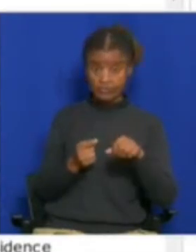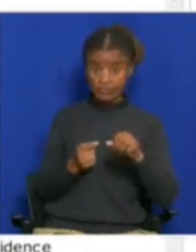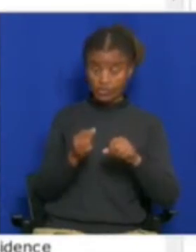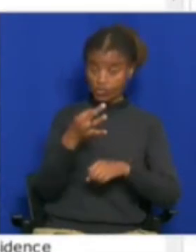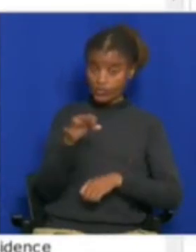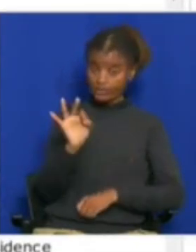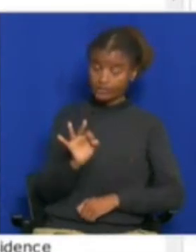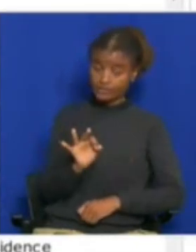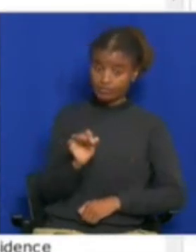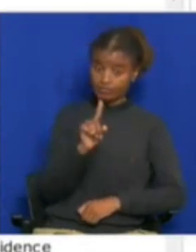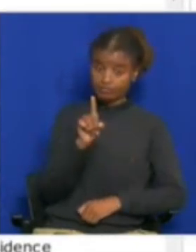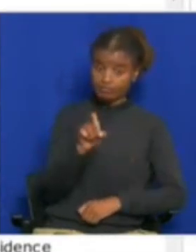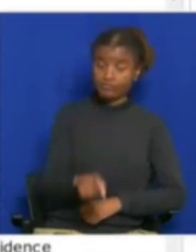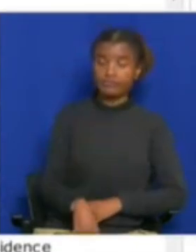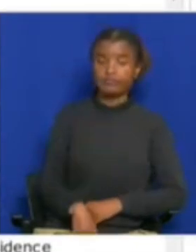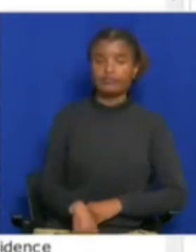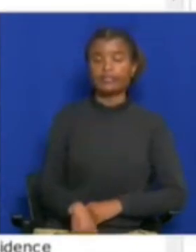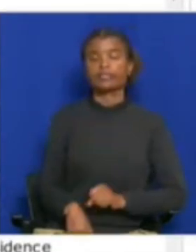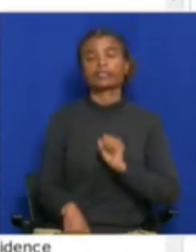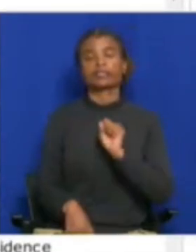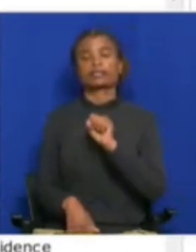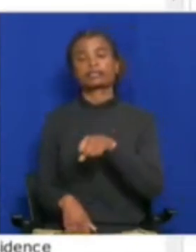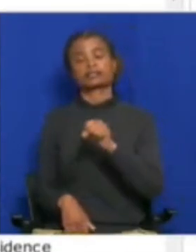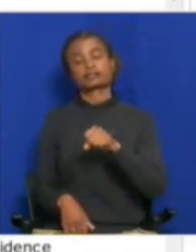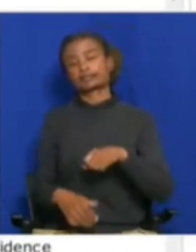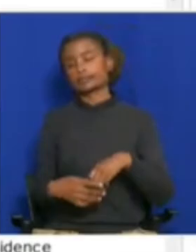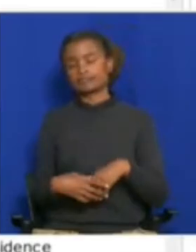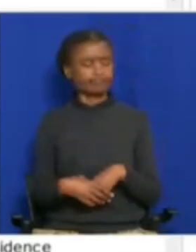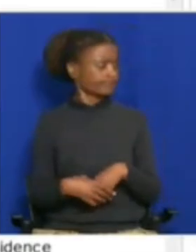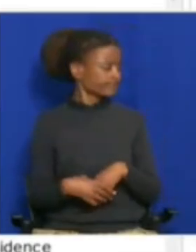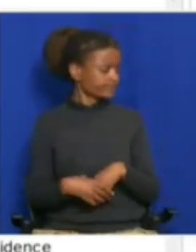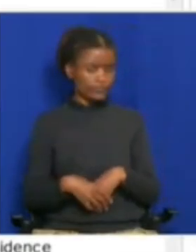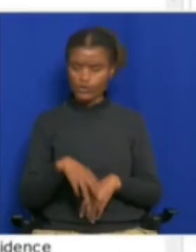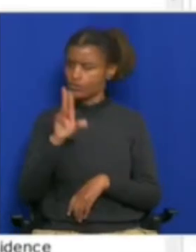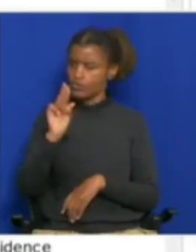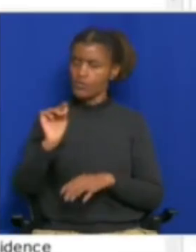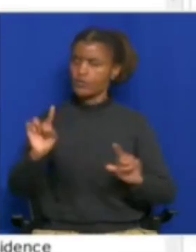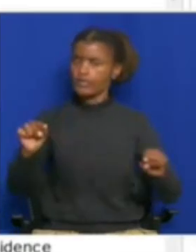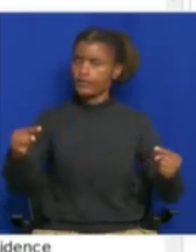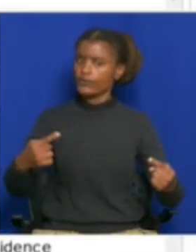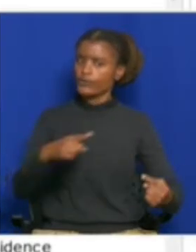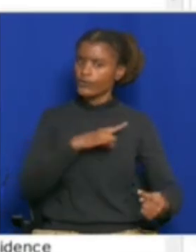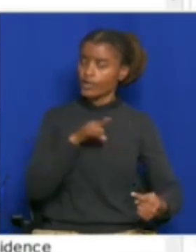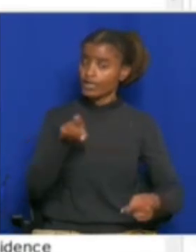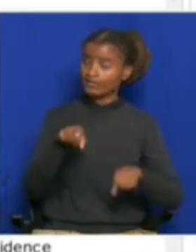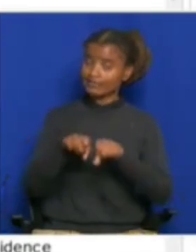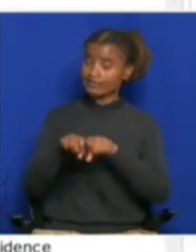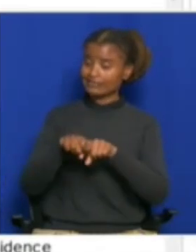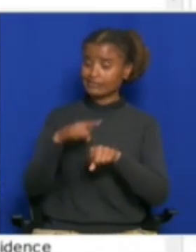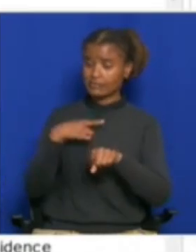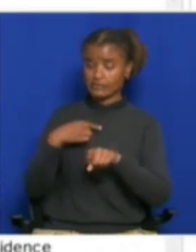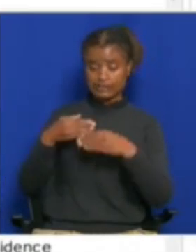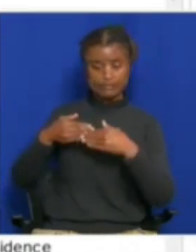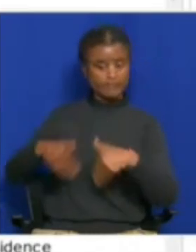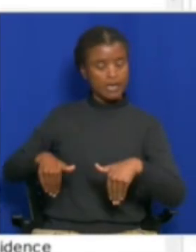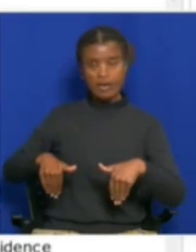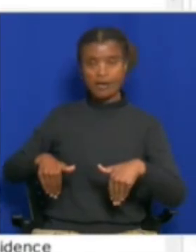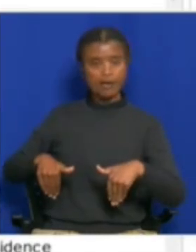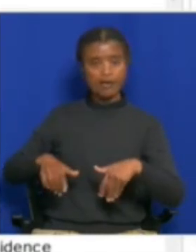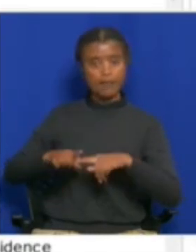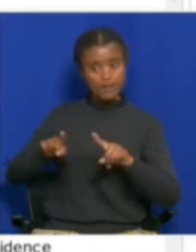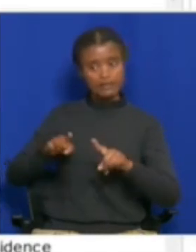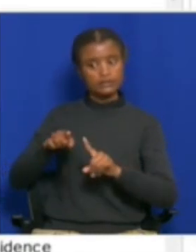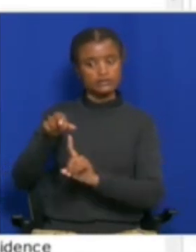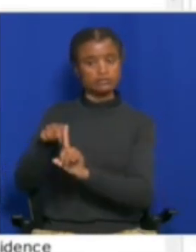It does, because no, of it the couldn't. first Not if the test is subjective according to you. It wouldn't. Because once you talk